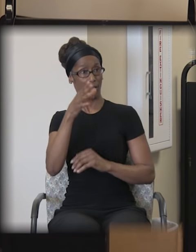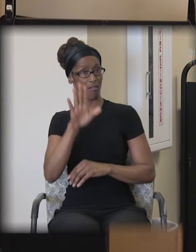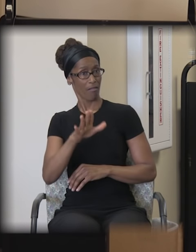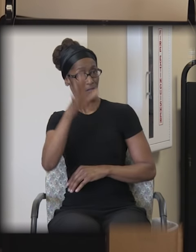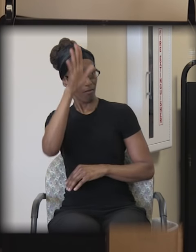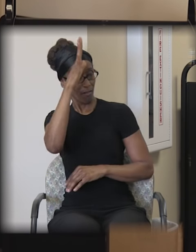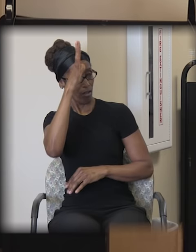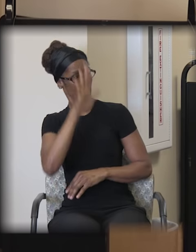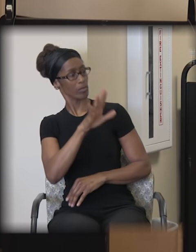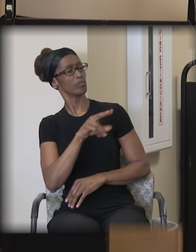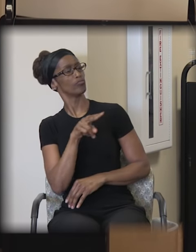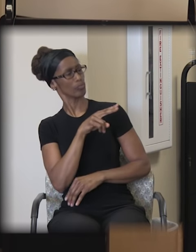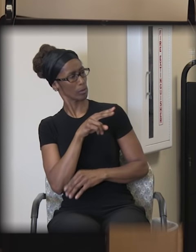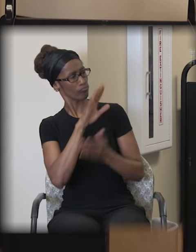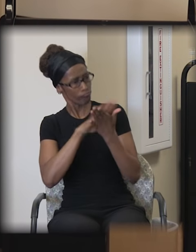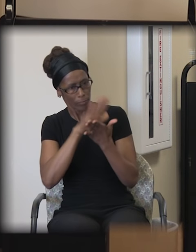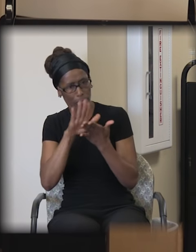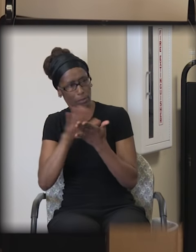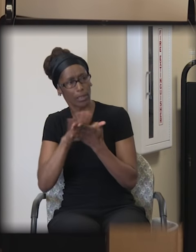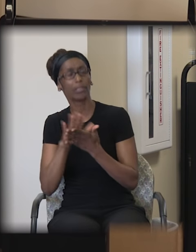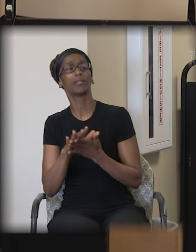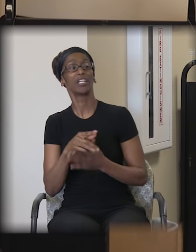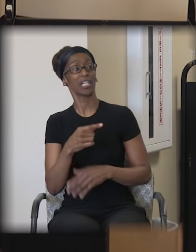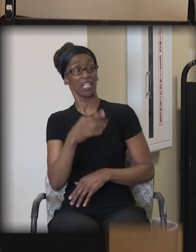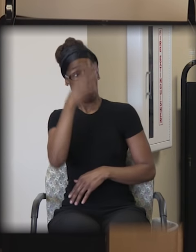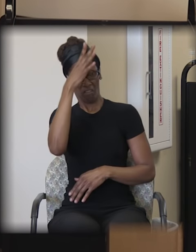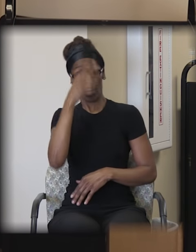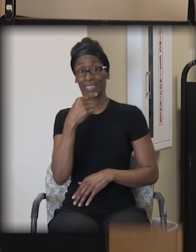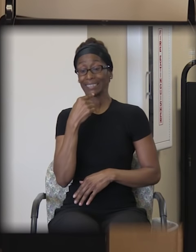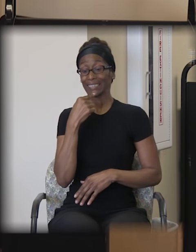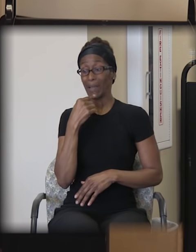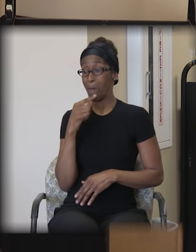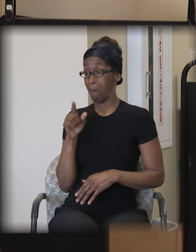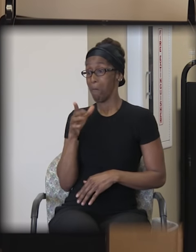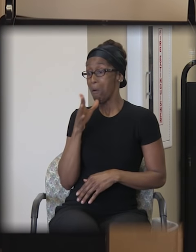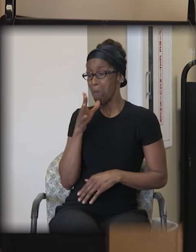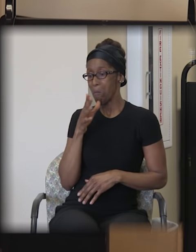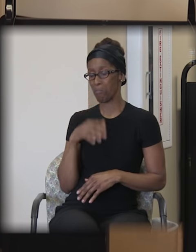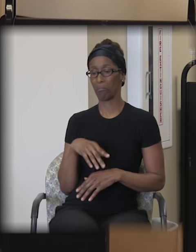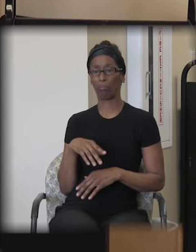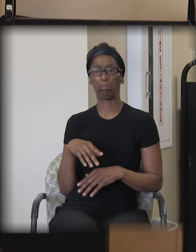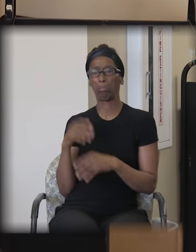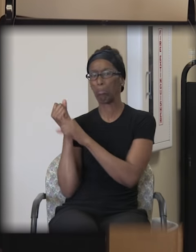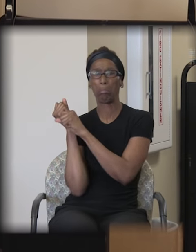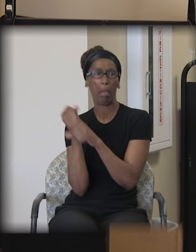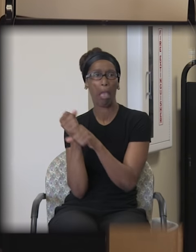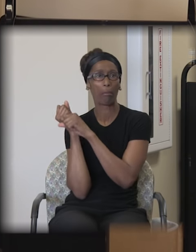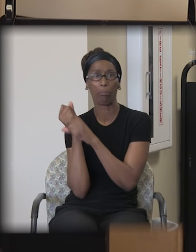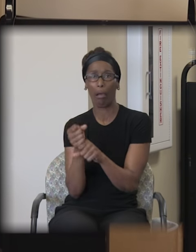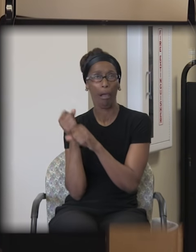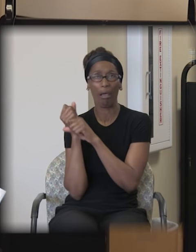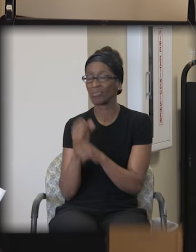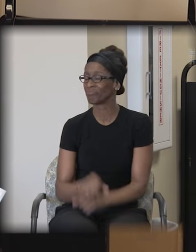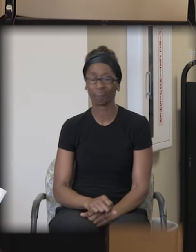telling him to wash up for dinner. He also read what his father's lips mouthed to his mother. Baseball, his father said